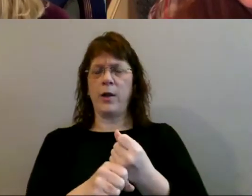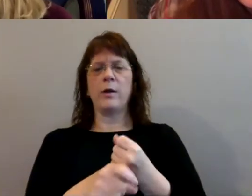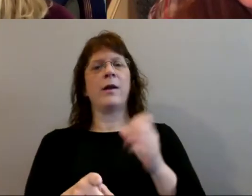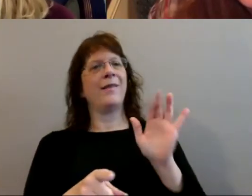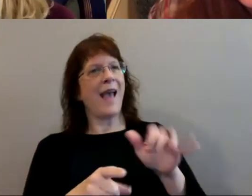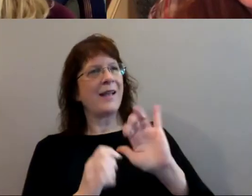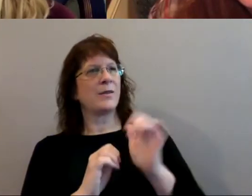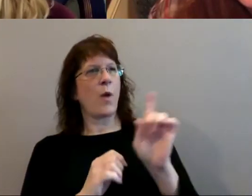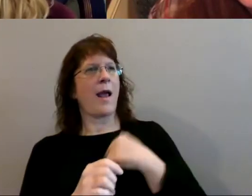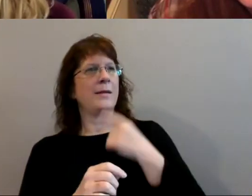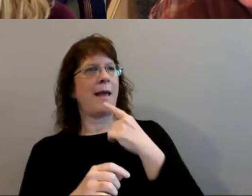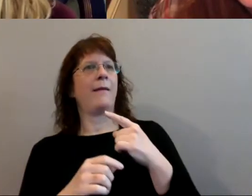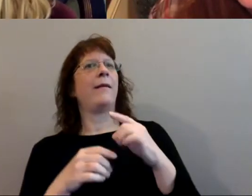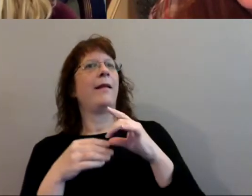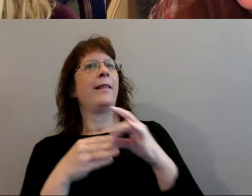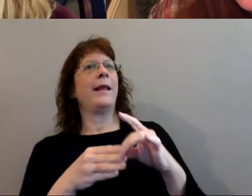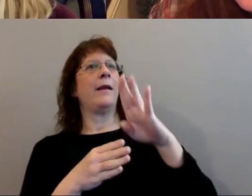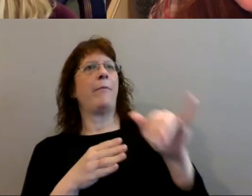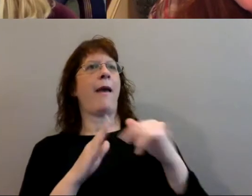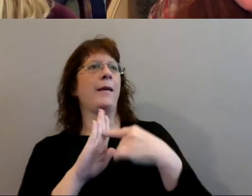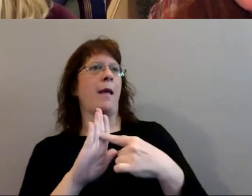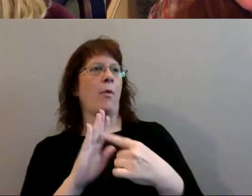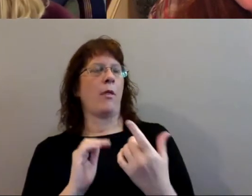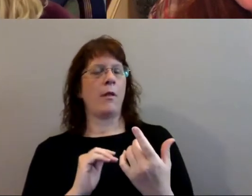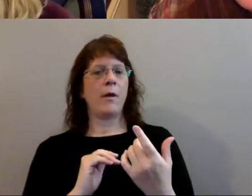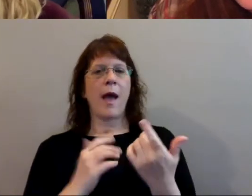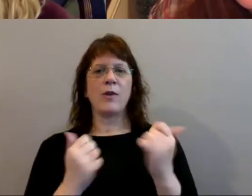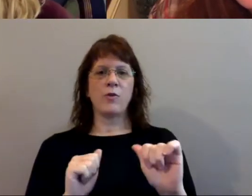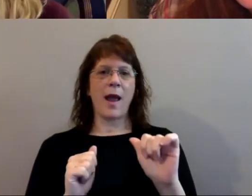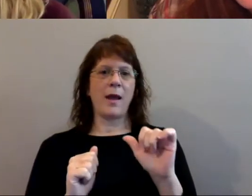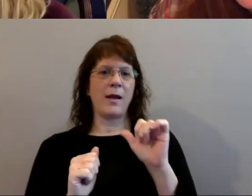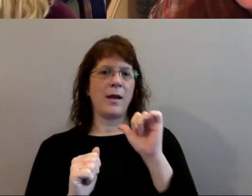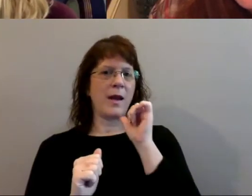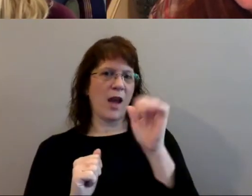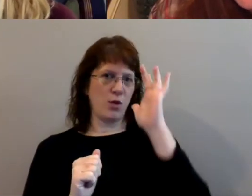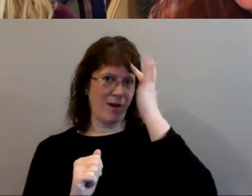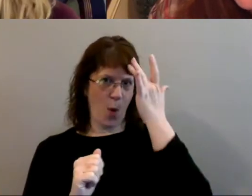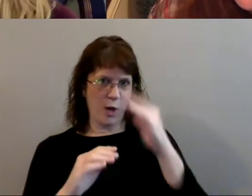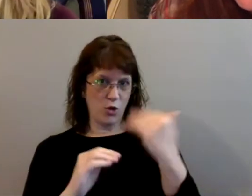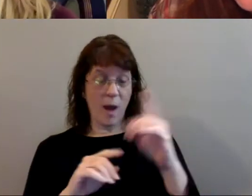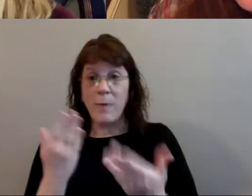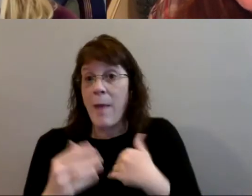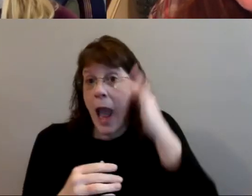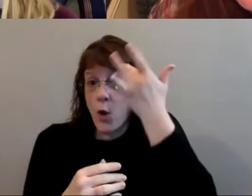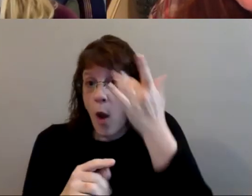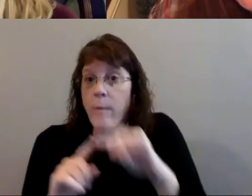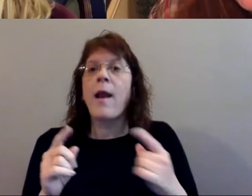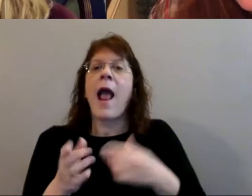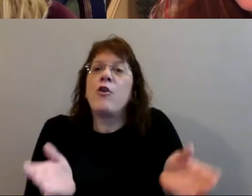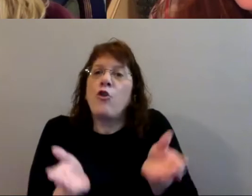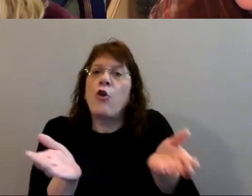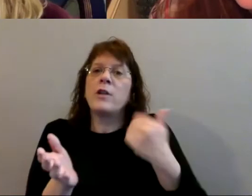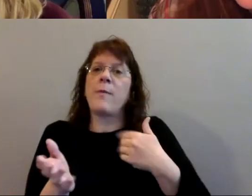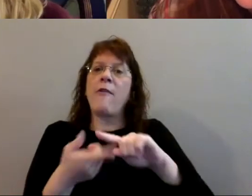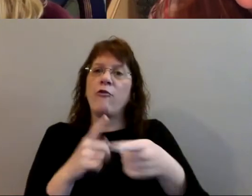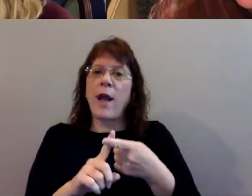bit is important because I mean, I try not to be too annoying. Maybe I am annoying, but I try to like encourage my friends to do like